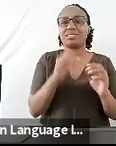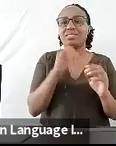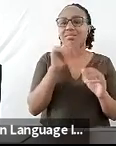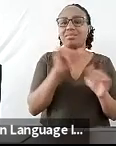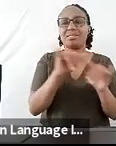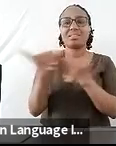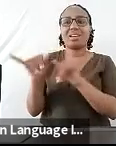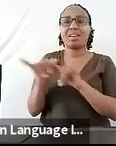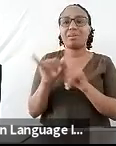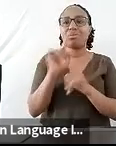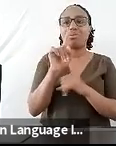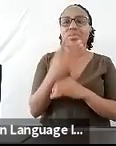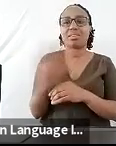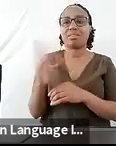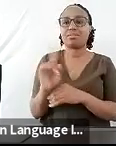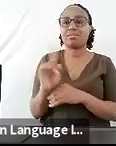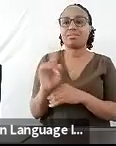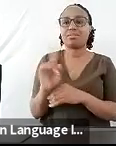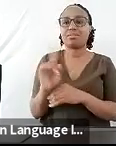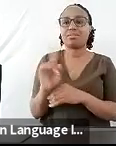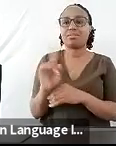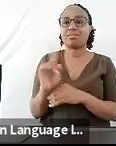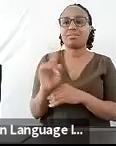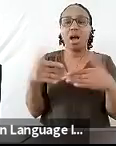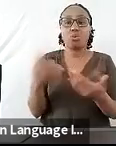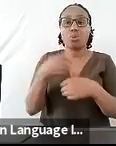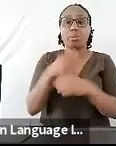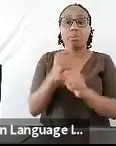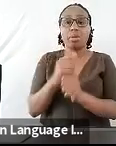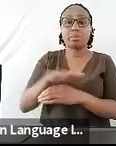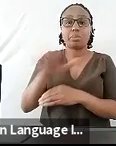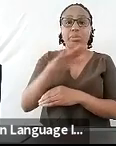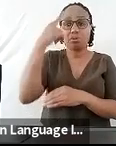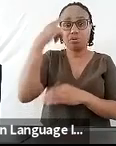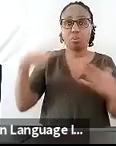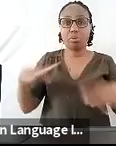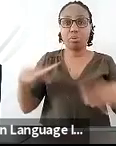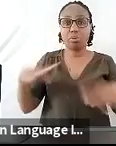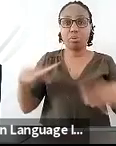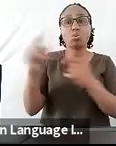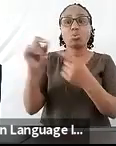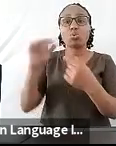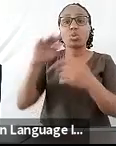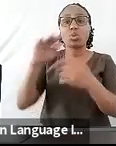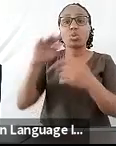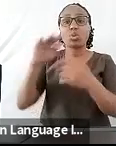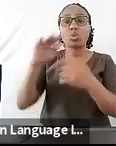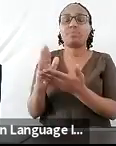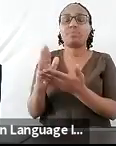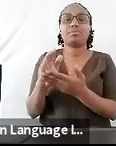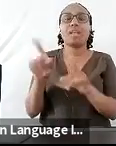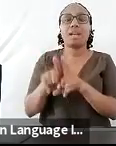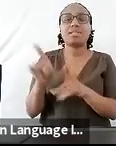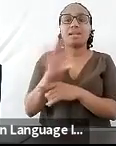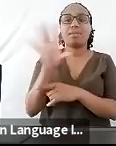how do we make space for people to actually get to the good parts? I think it's something that as Africans, people who are in the government, people who are in the bureaucracy, really